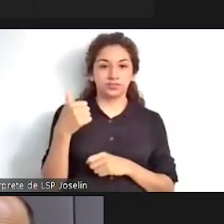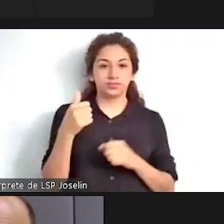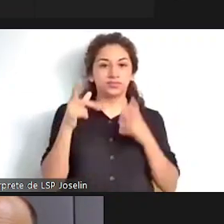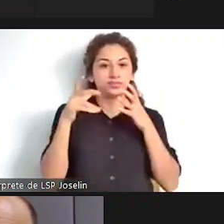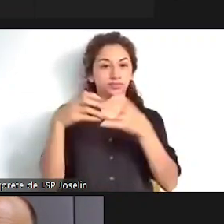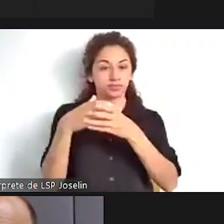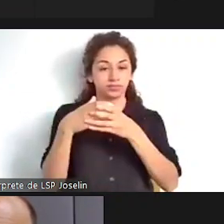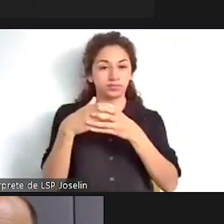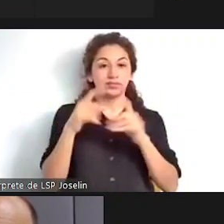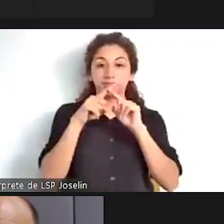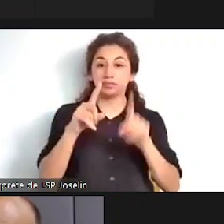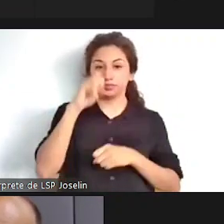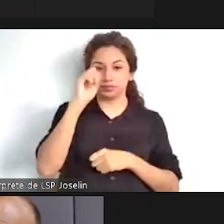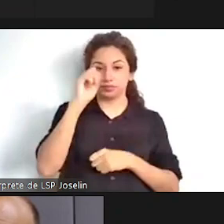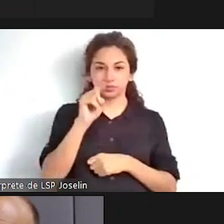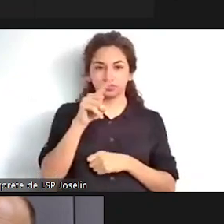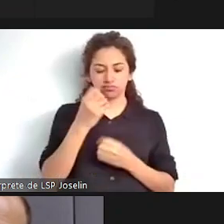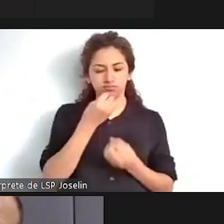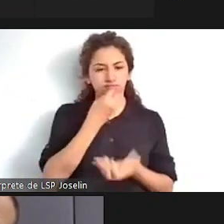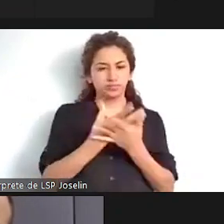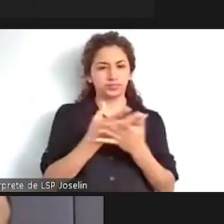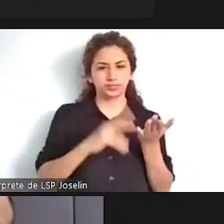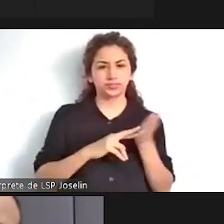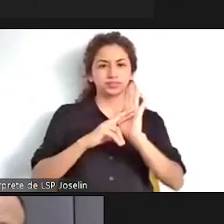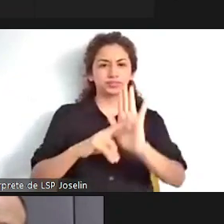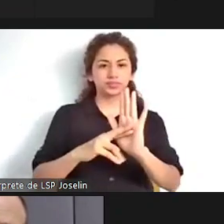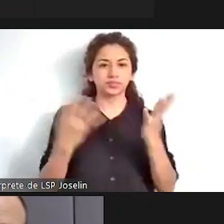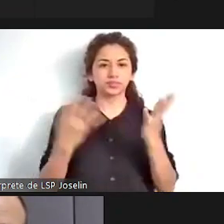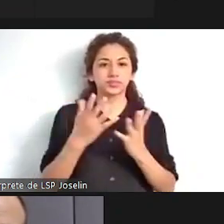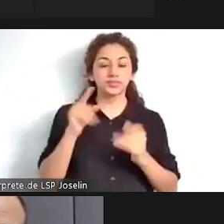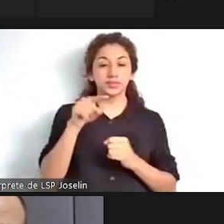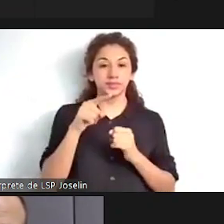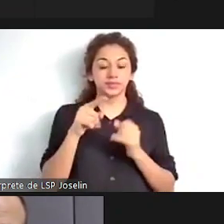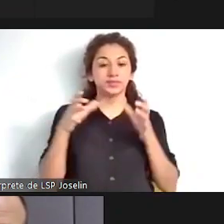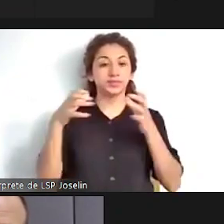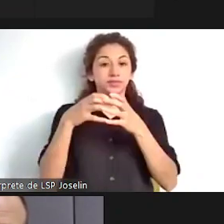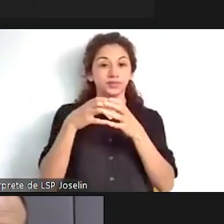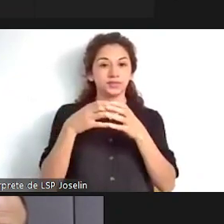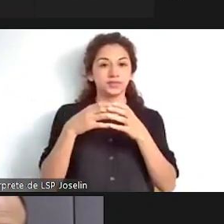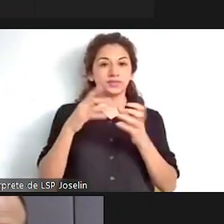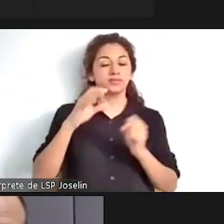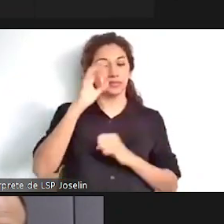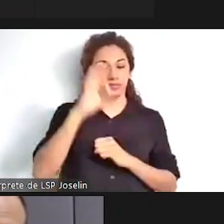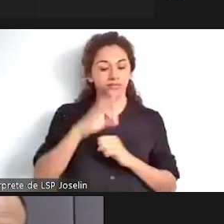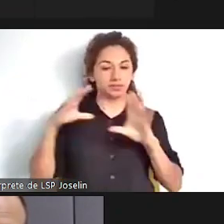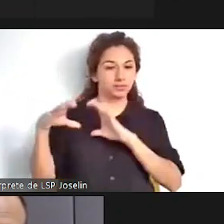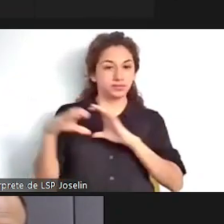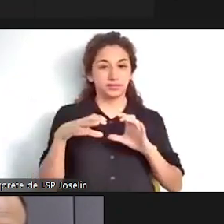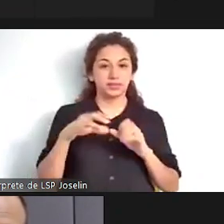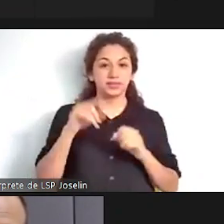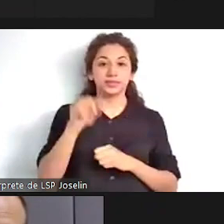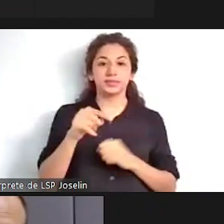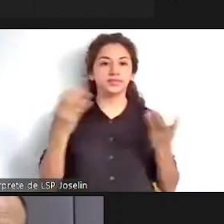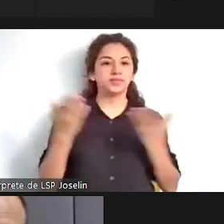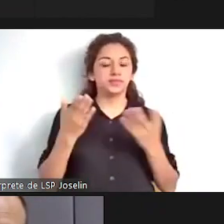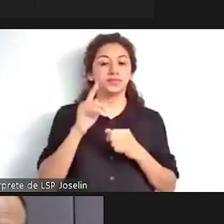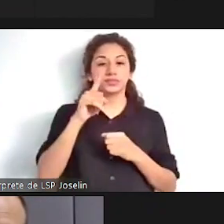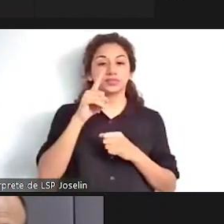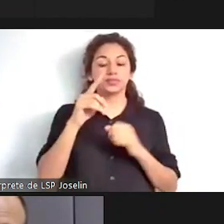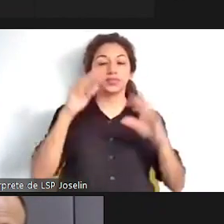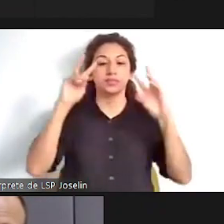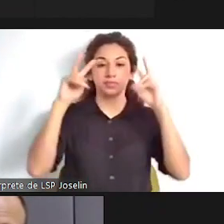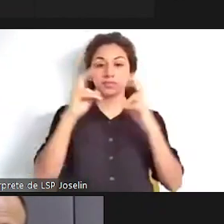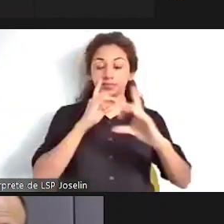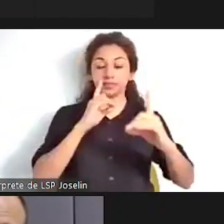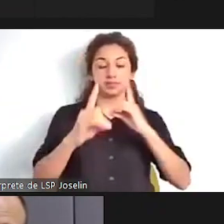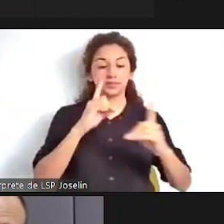engagement of a civil society and others of the unions but it is a good reflex that there's a broader participation is something that is